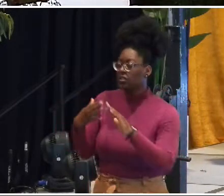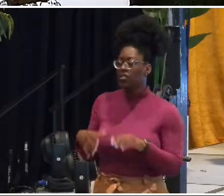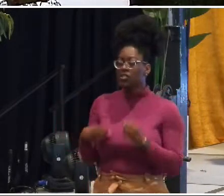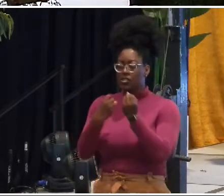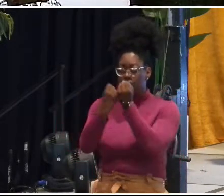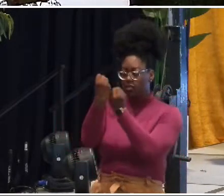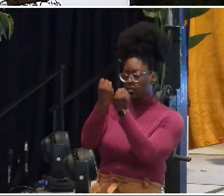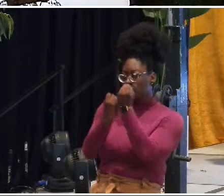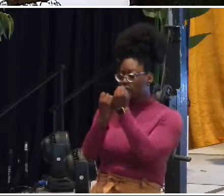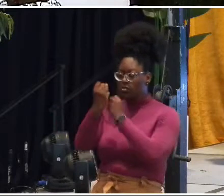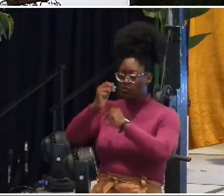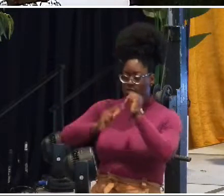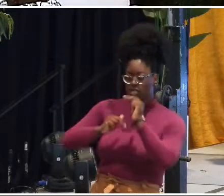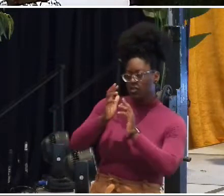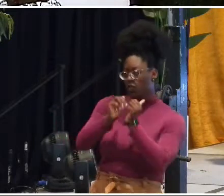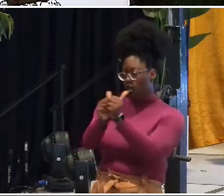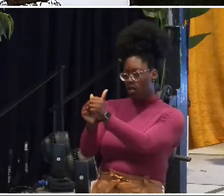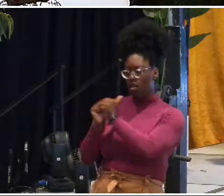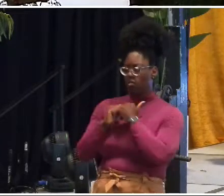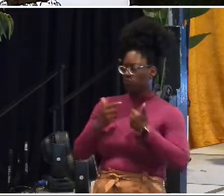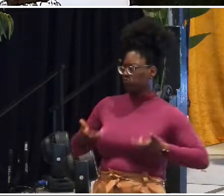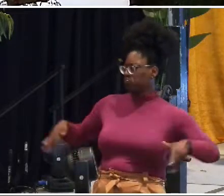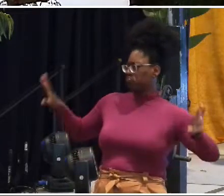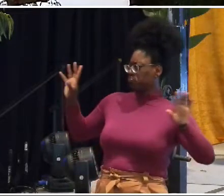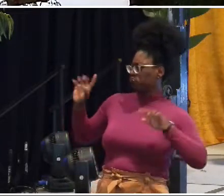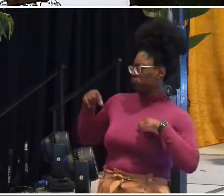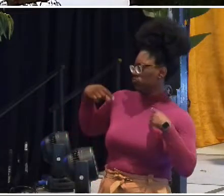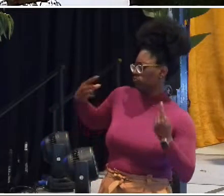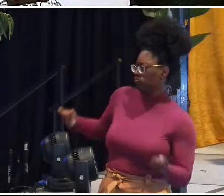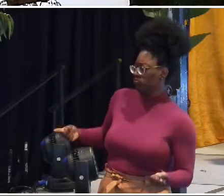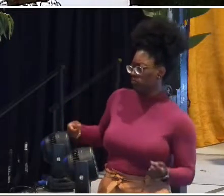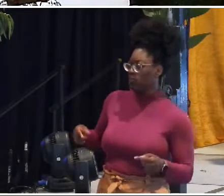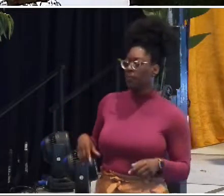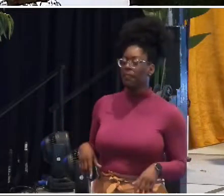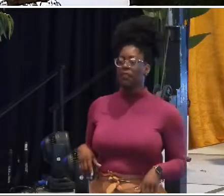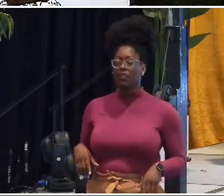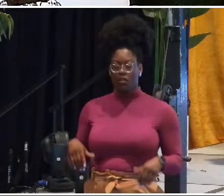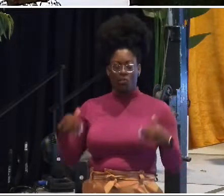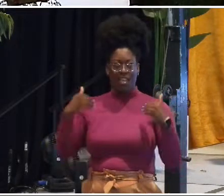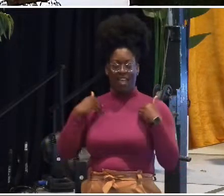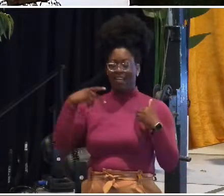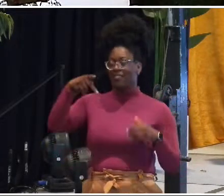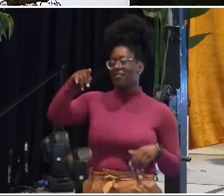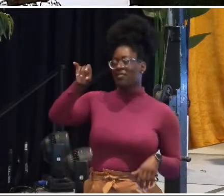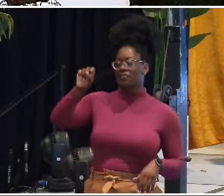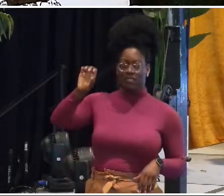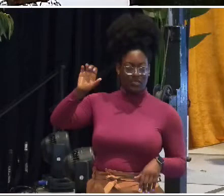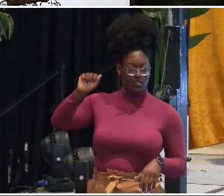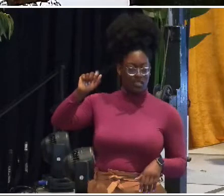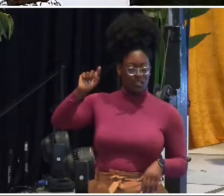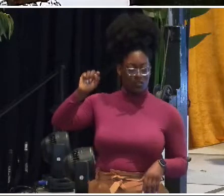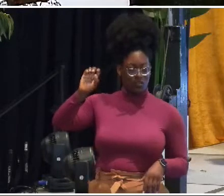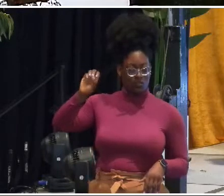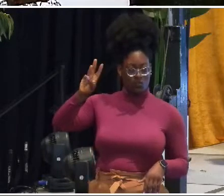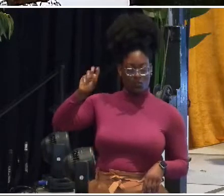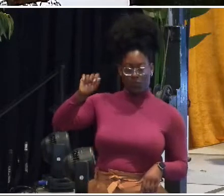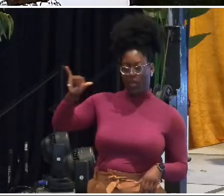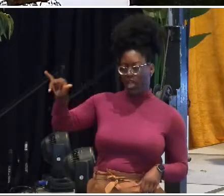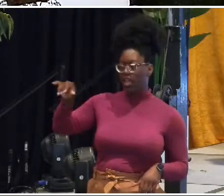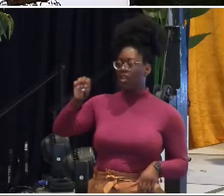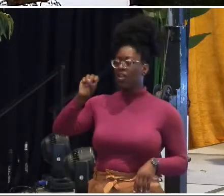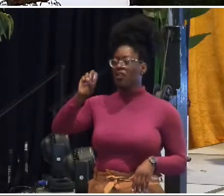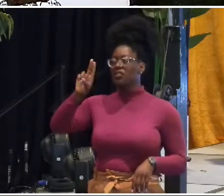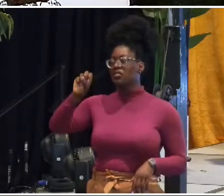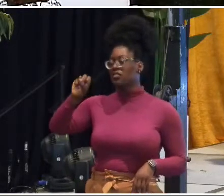These tribal names include the Assateague, Choptank, Piscataway, Nanticoke, Susquehanna,